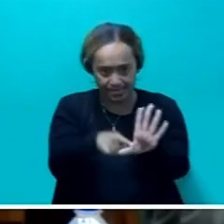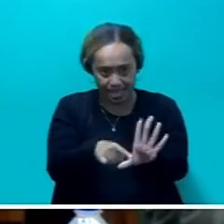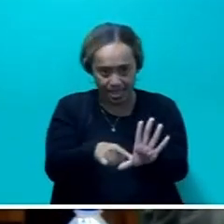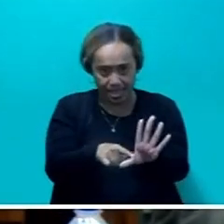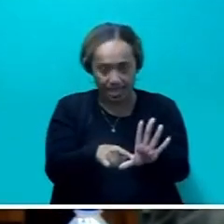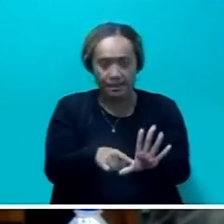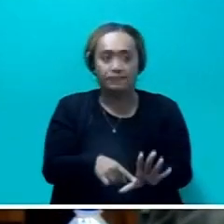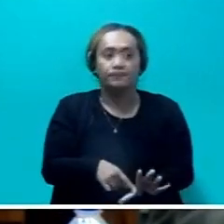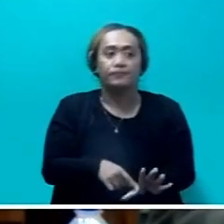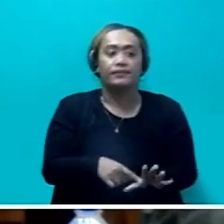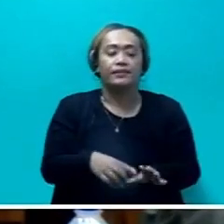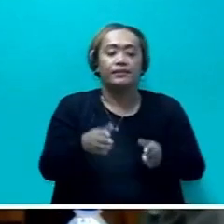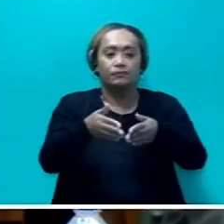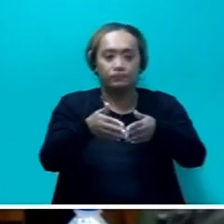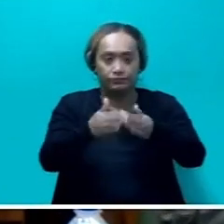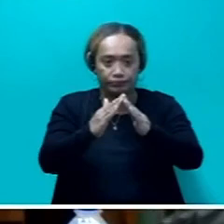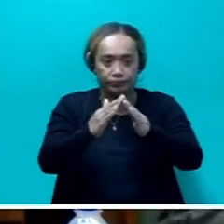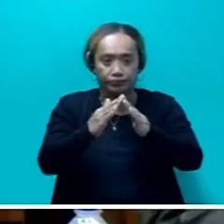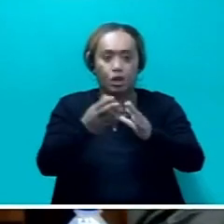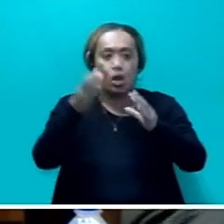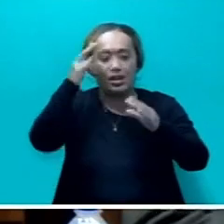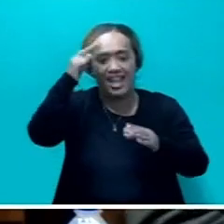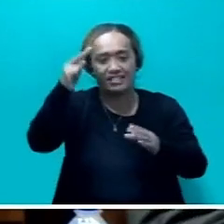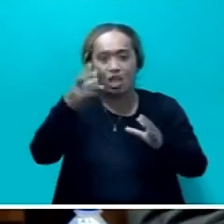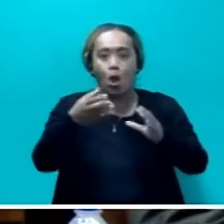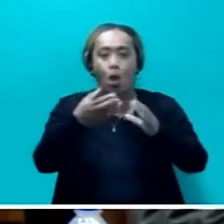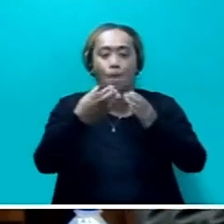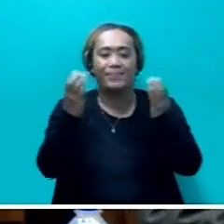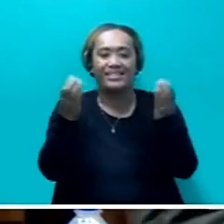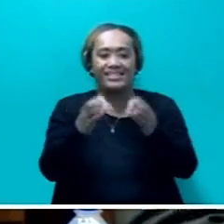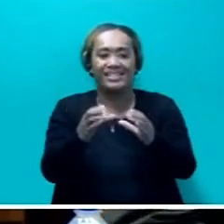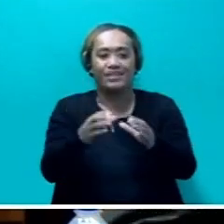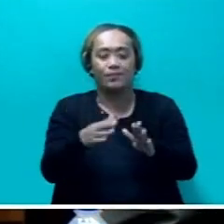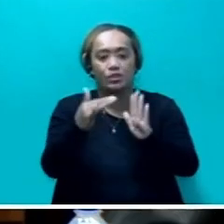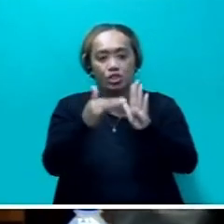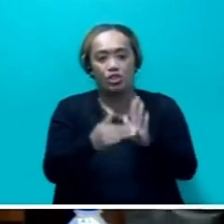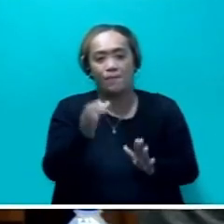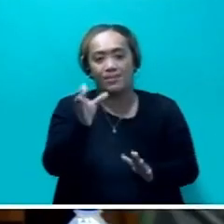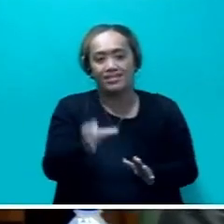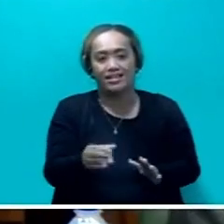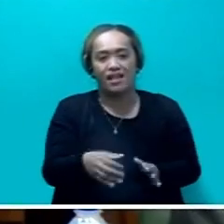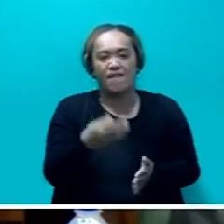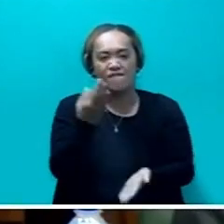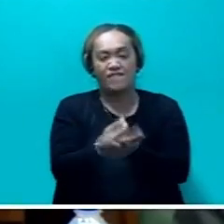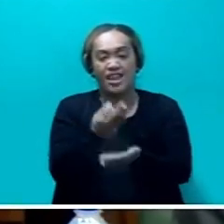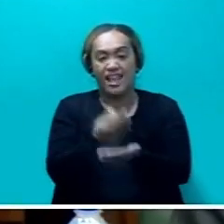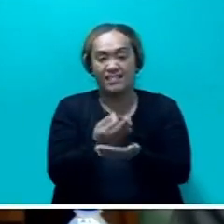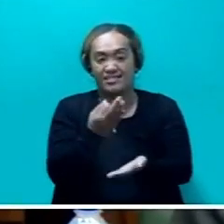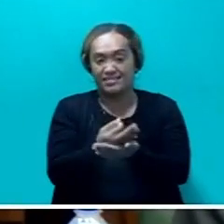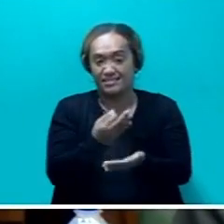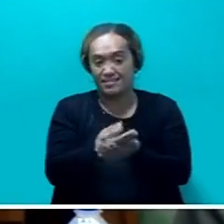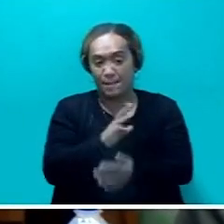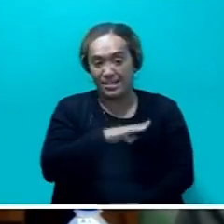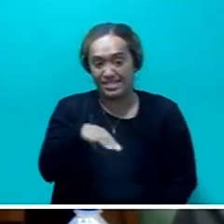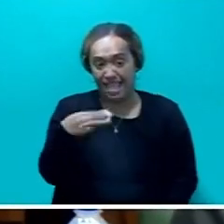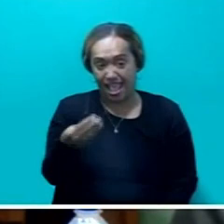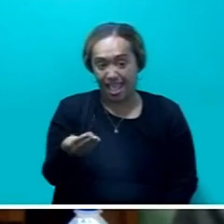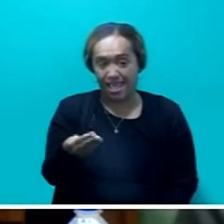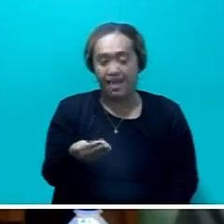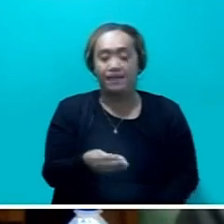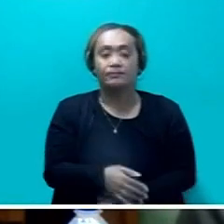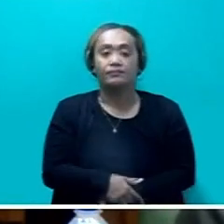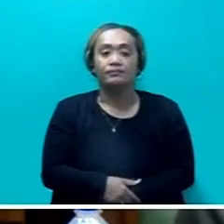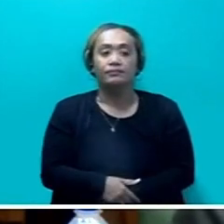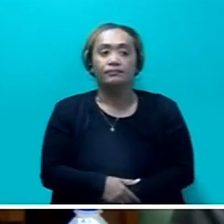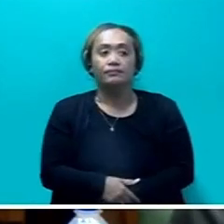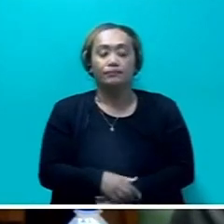the establishment of a national committee chaired by the Minister of Finance, Strategic Planning, National Development and Statistics.